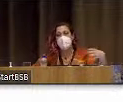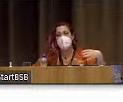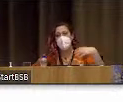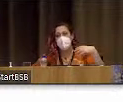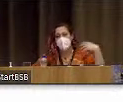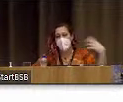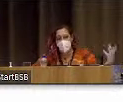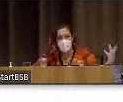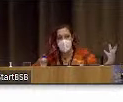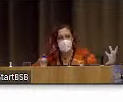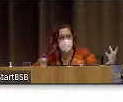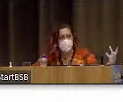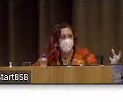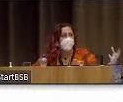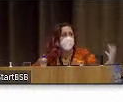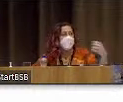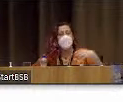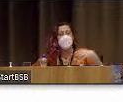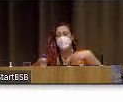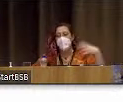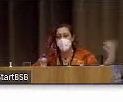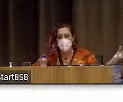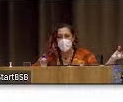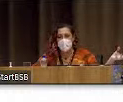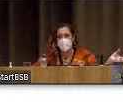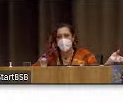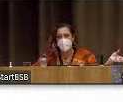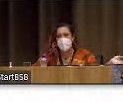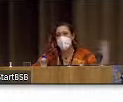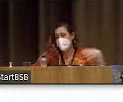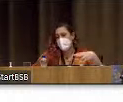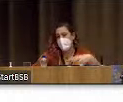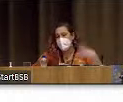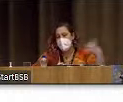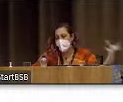We are a reference hospital and tertiary in